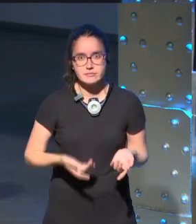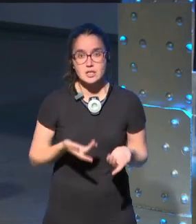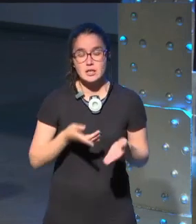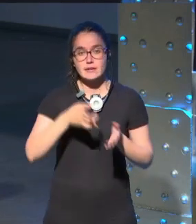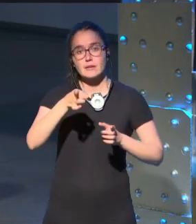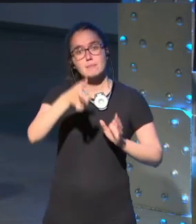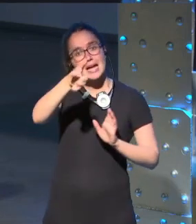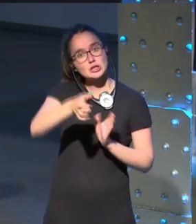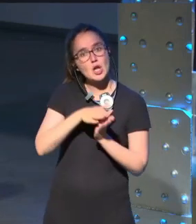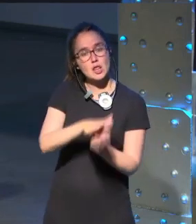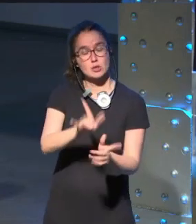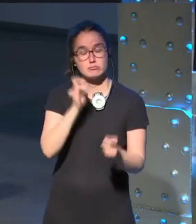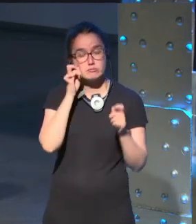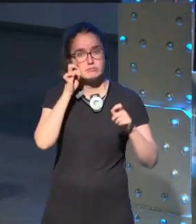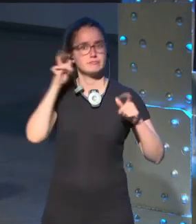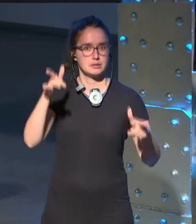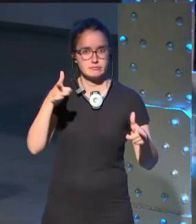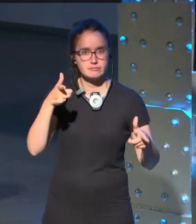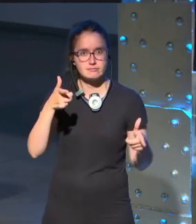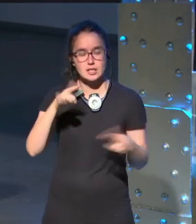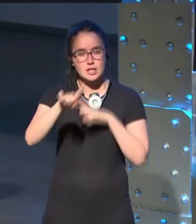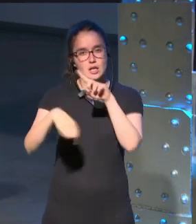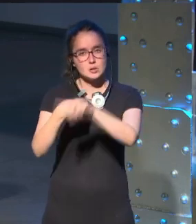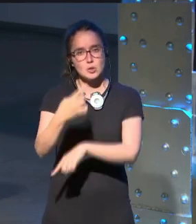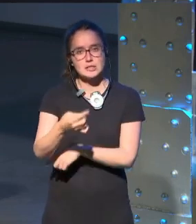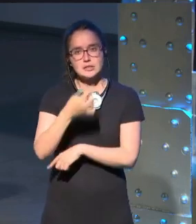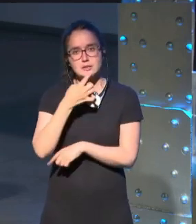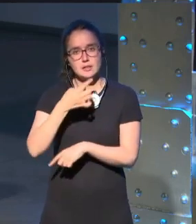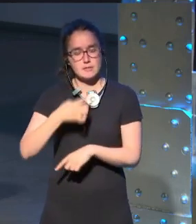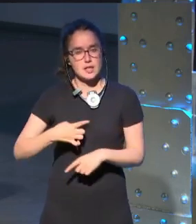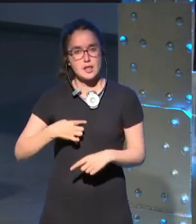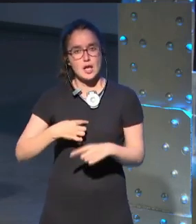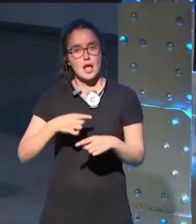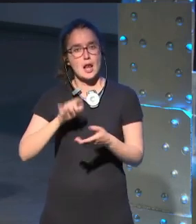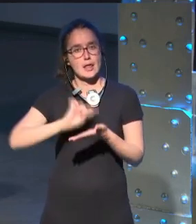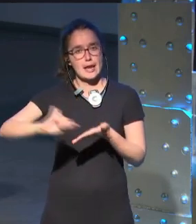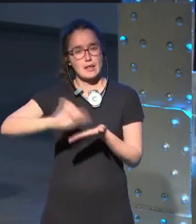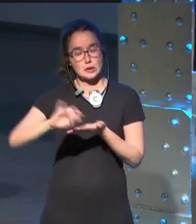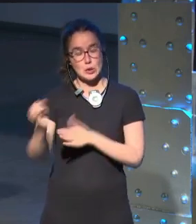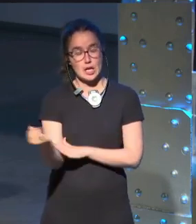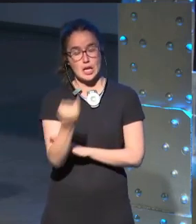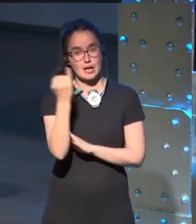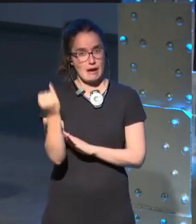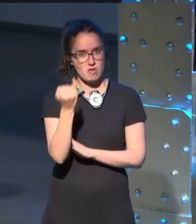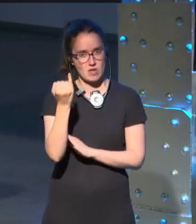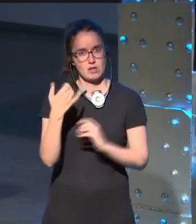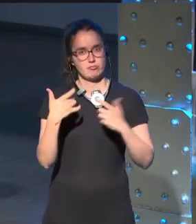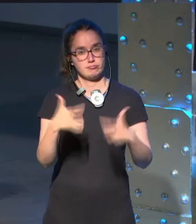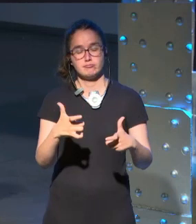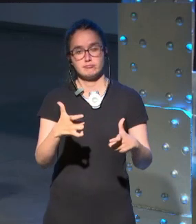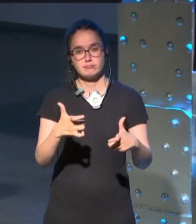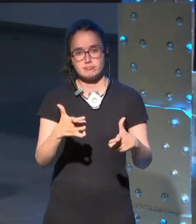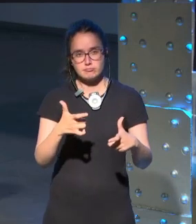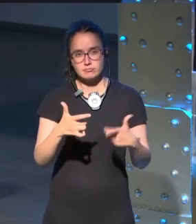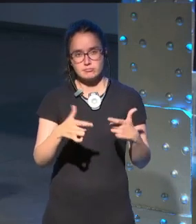them. Then the copy editor, who goes over it in more detail, she catches some of